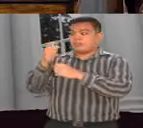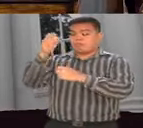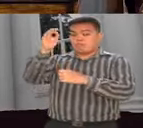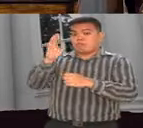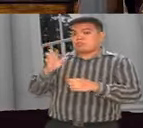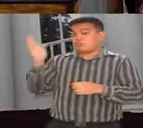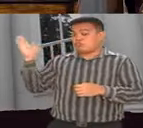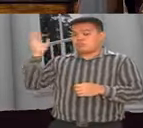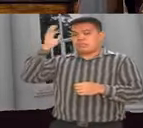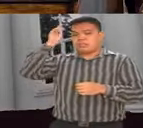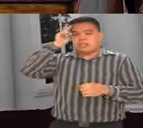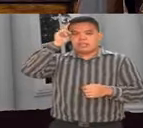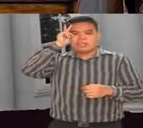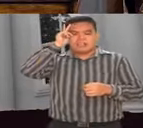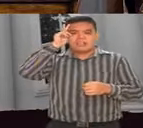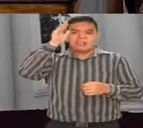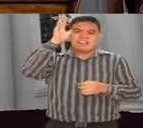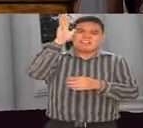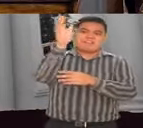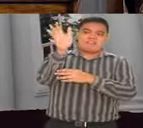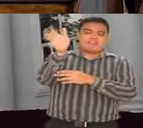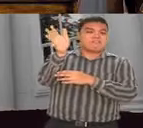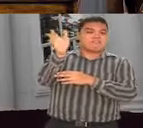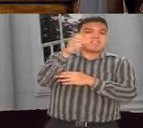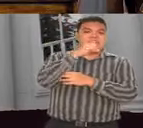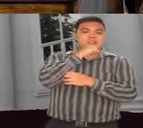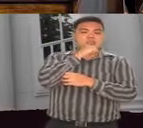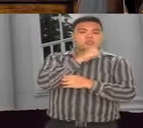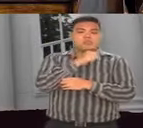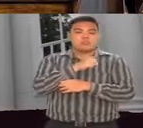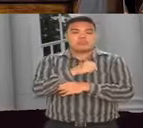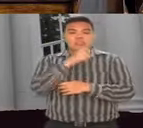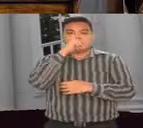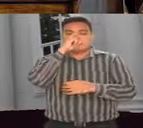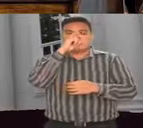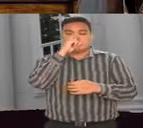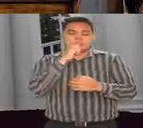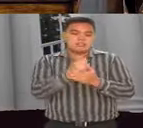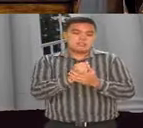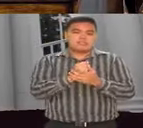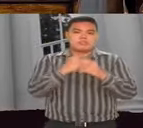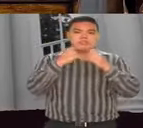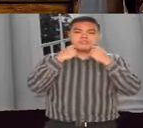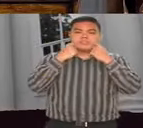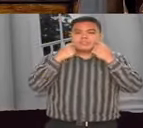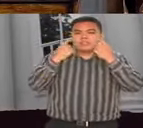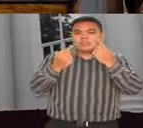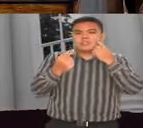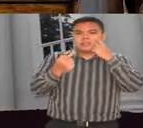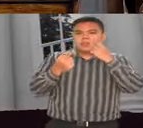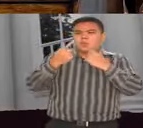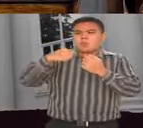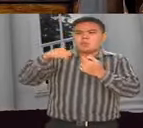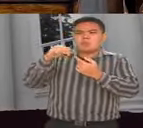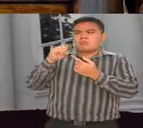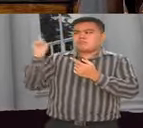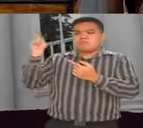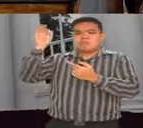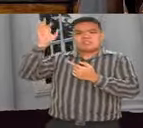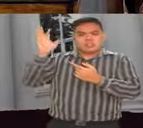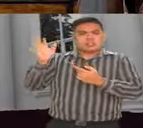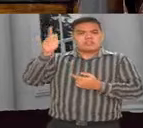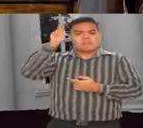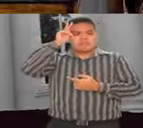50. 50 na, golden ako, sunod tuig. And I say that to say this, when I look